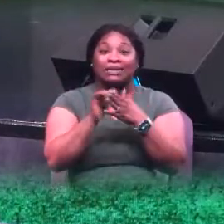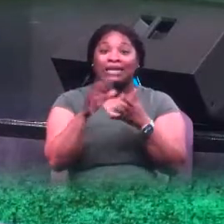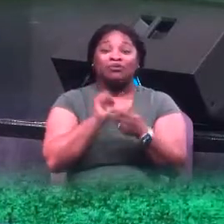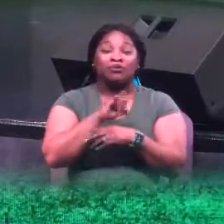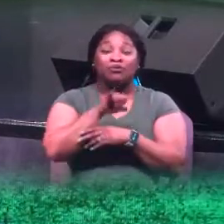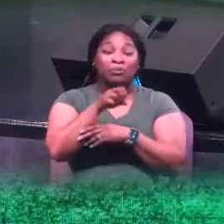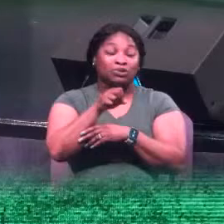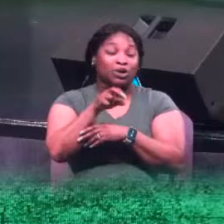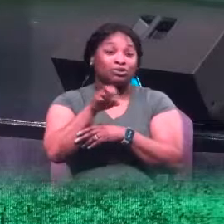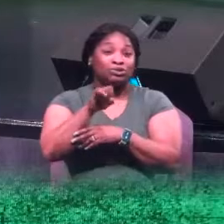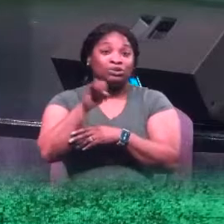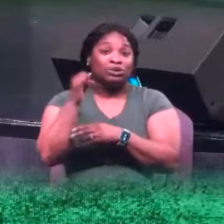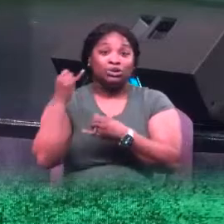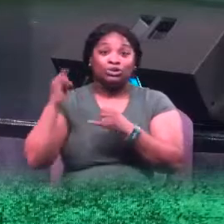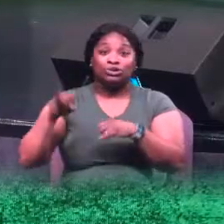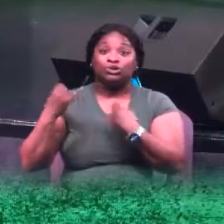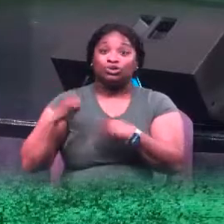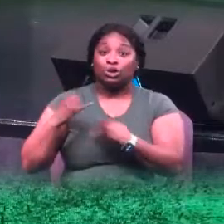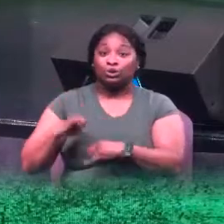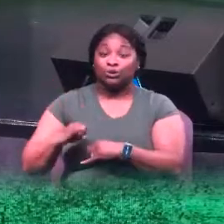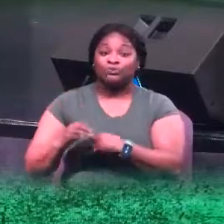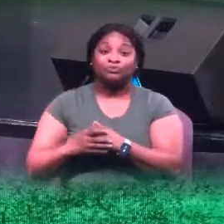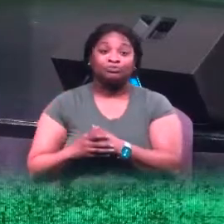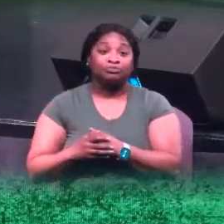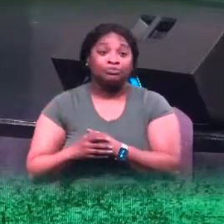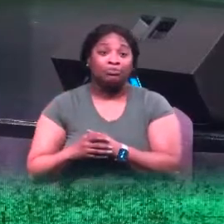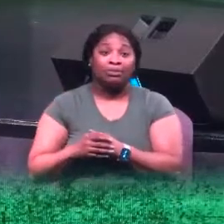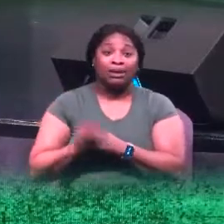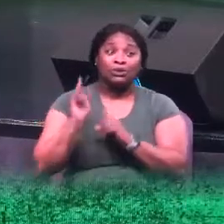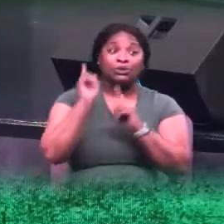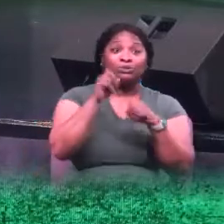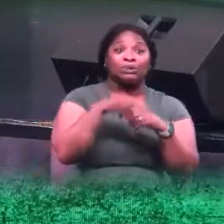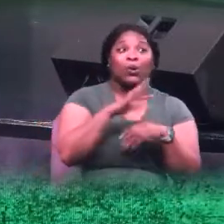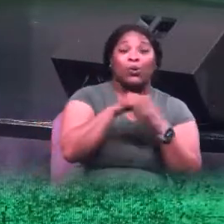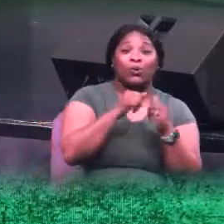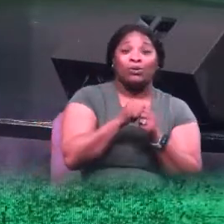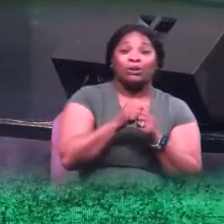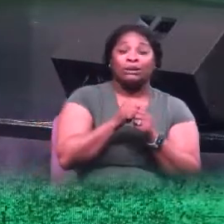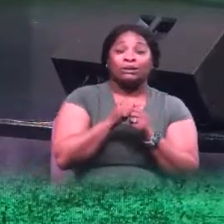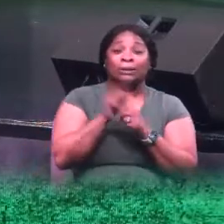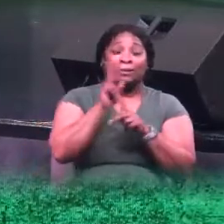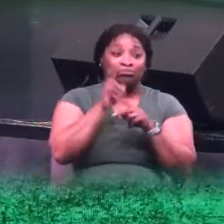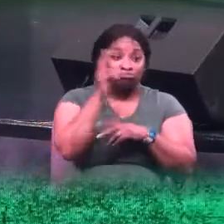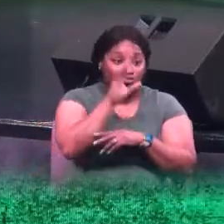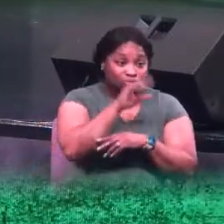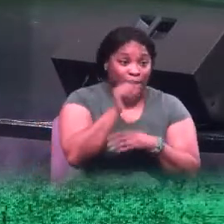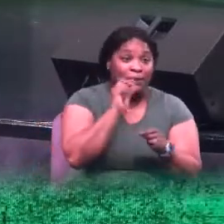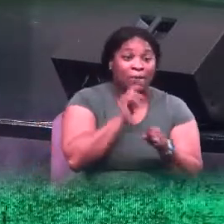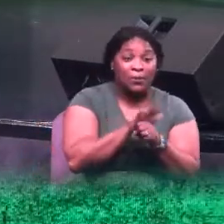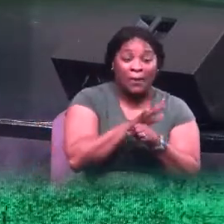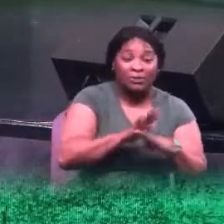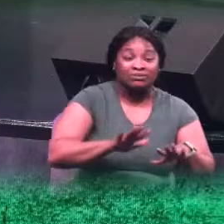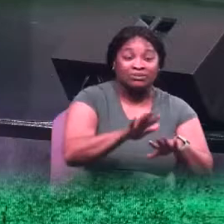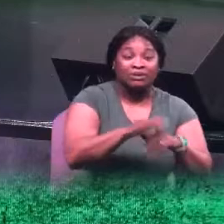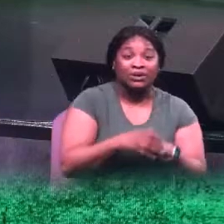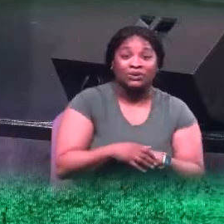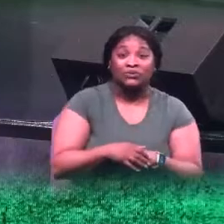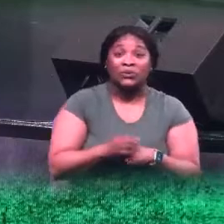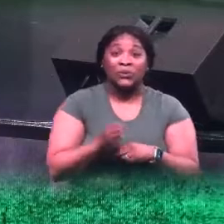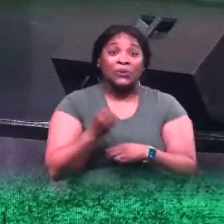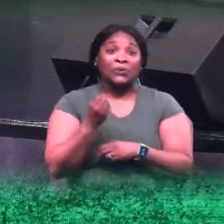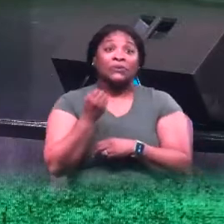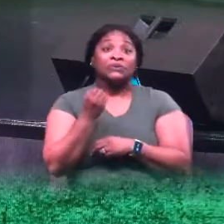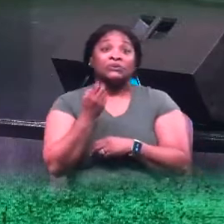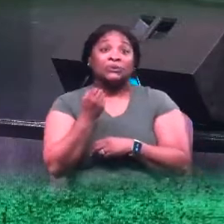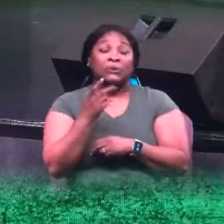tribe. There's 12 tribes that go into the promised land to spy it out. Mark chapter 6, 12 disciples dispatched two